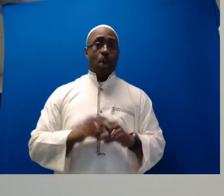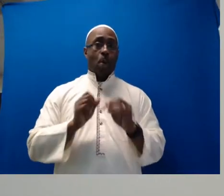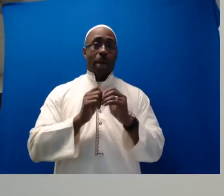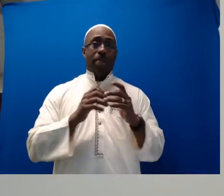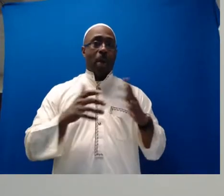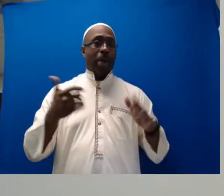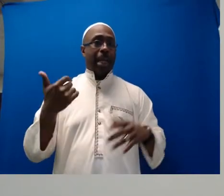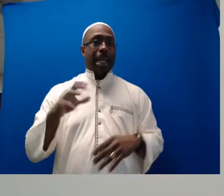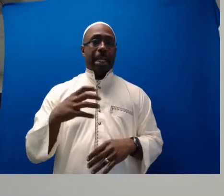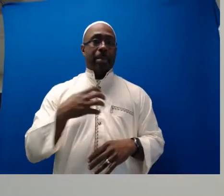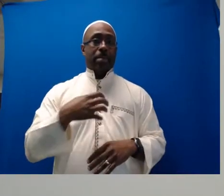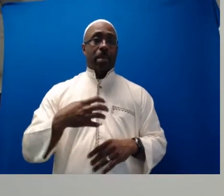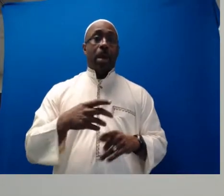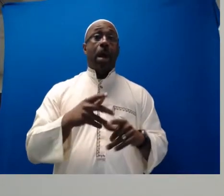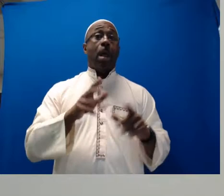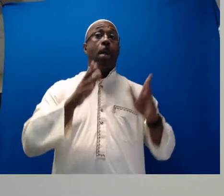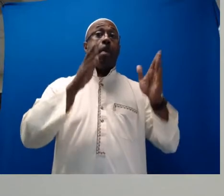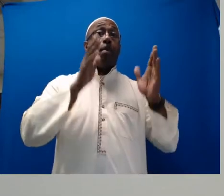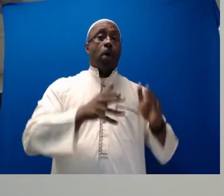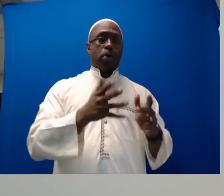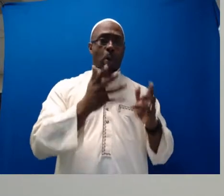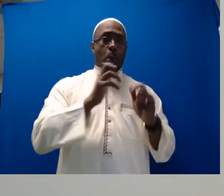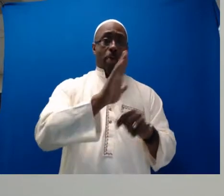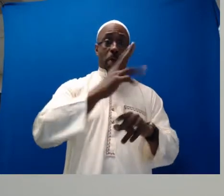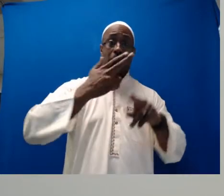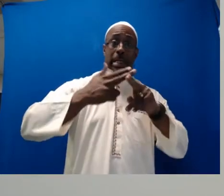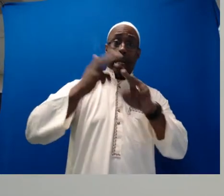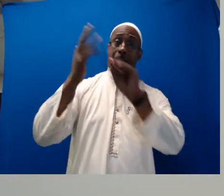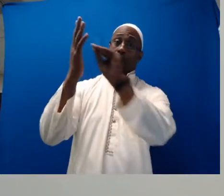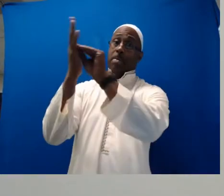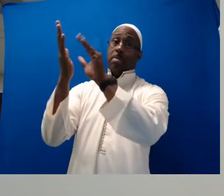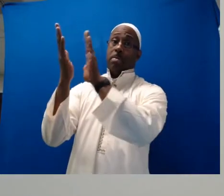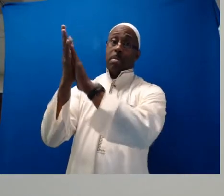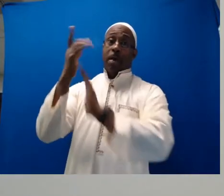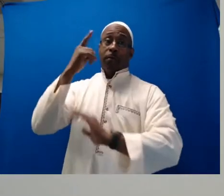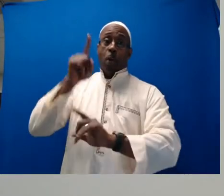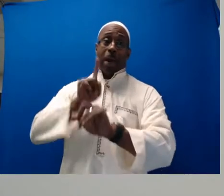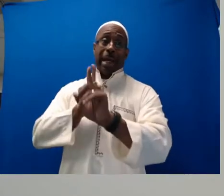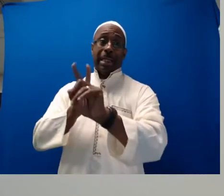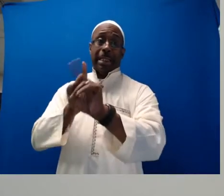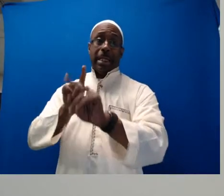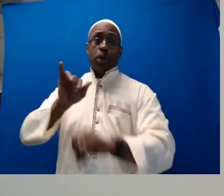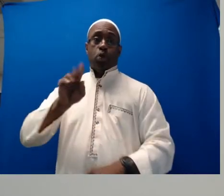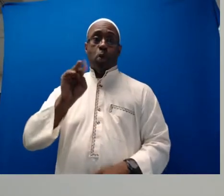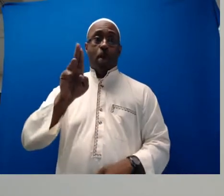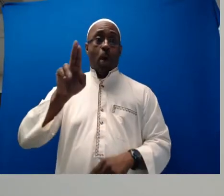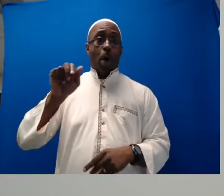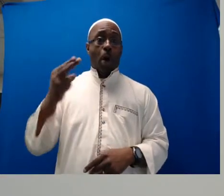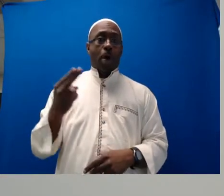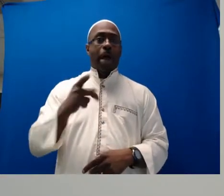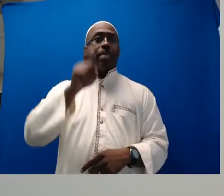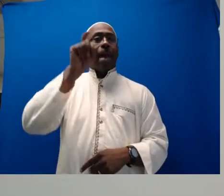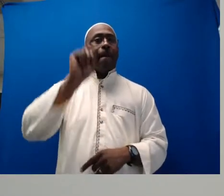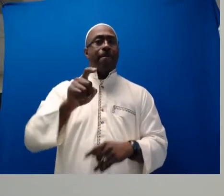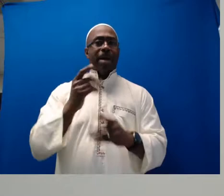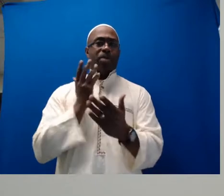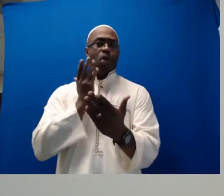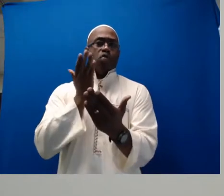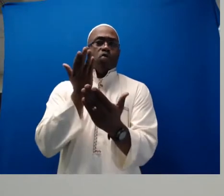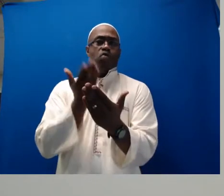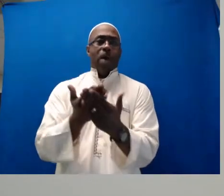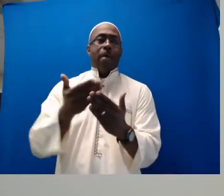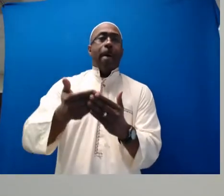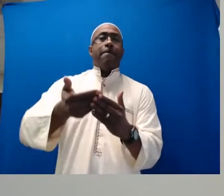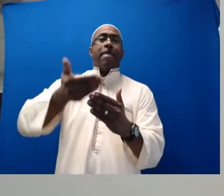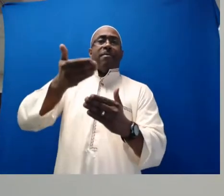that if a person truly wants to be included of those who attended the Jumu'ah, that they need to come in from before that time so that